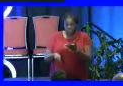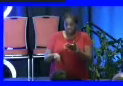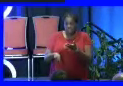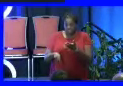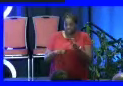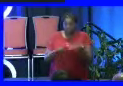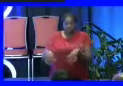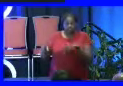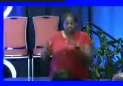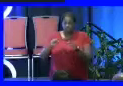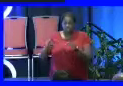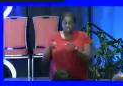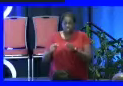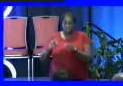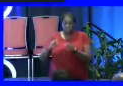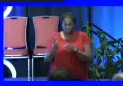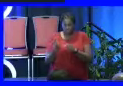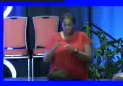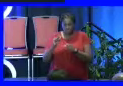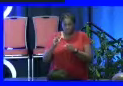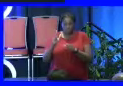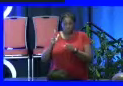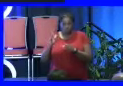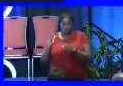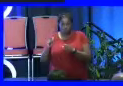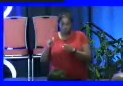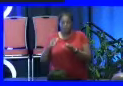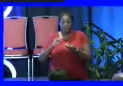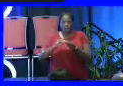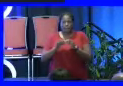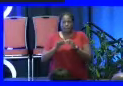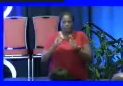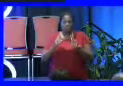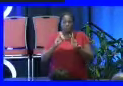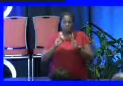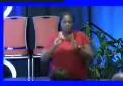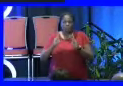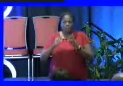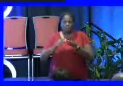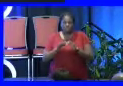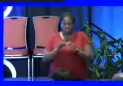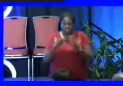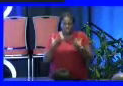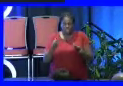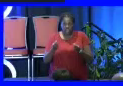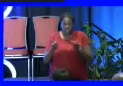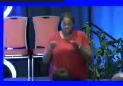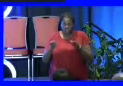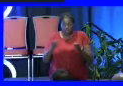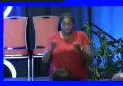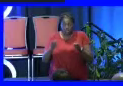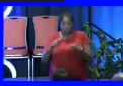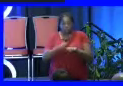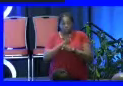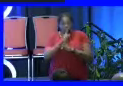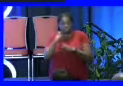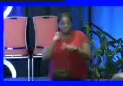Jan 1, 2023. So population health management, what is that? So it's, better interventions and ensuring access to